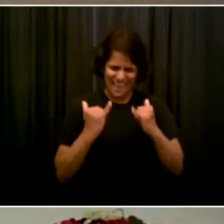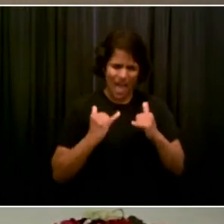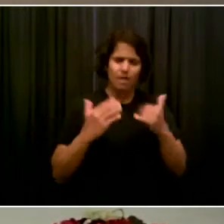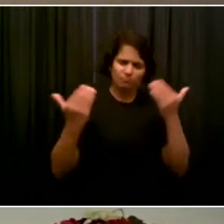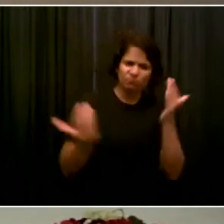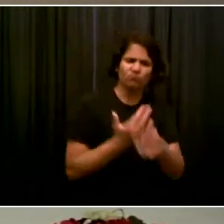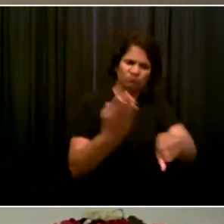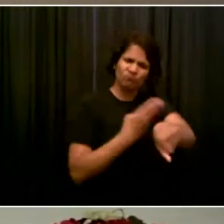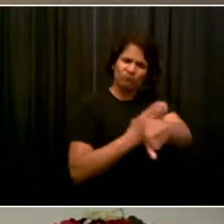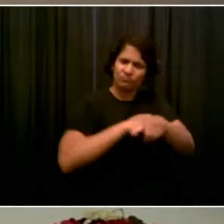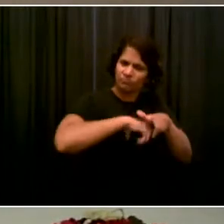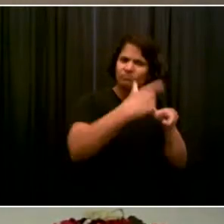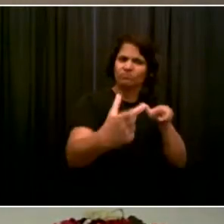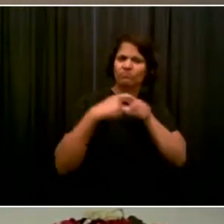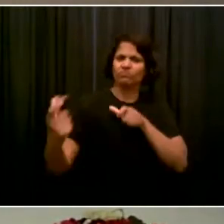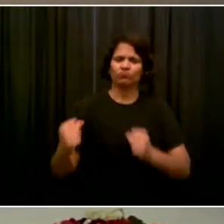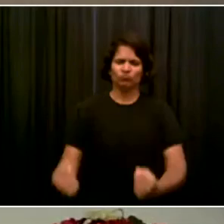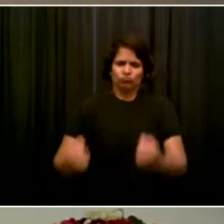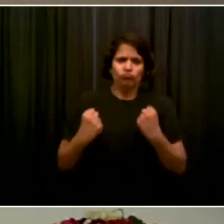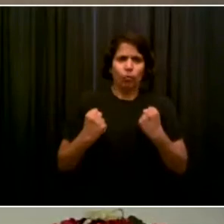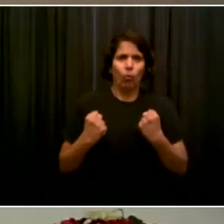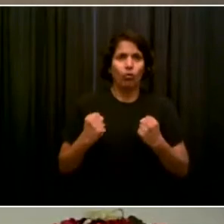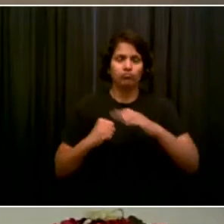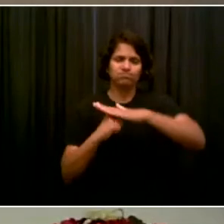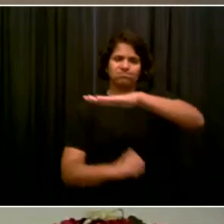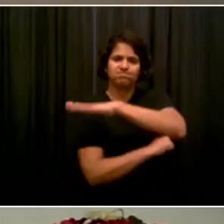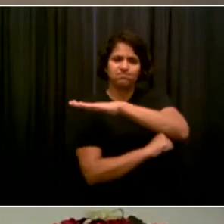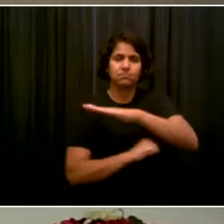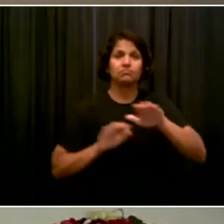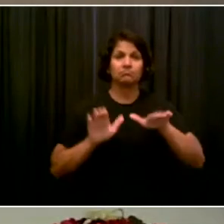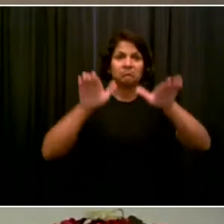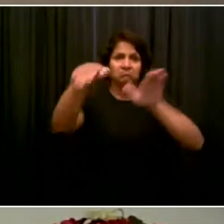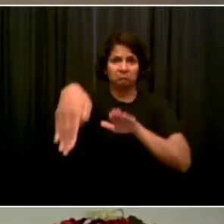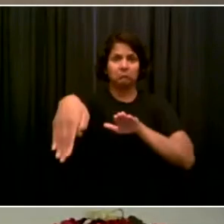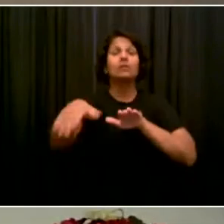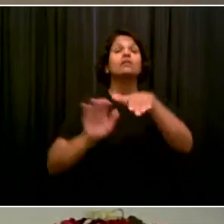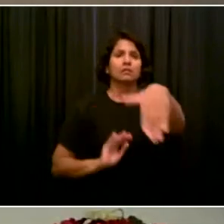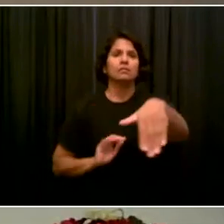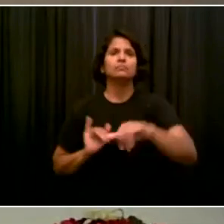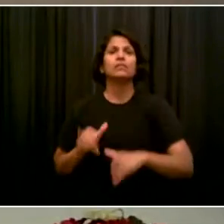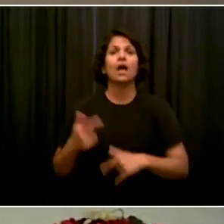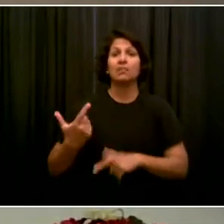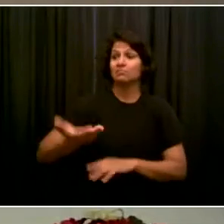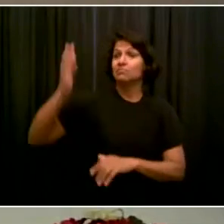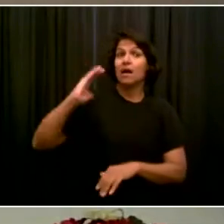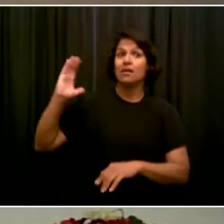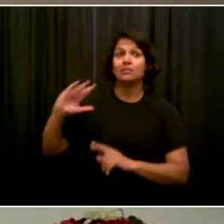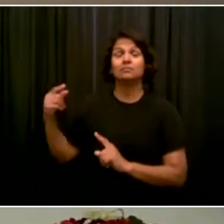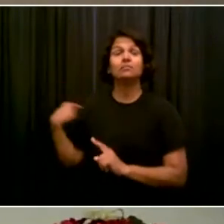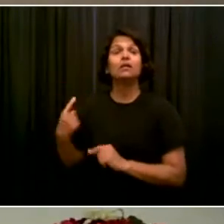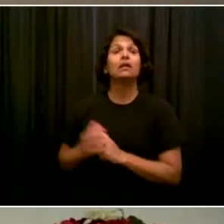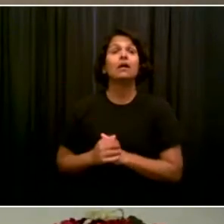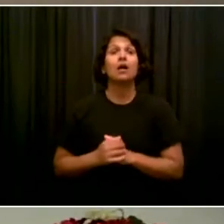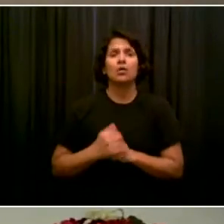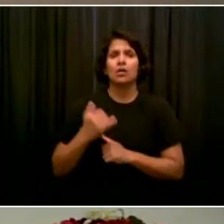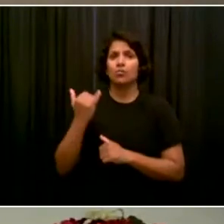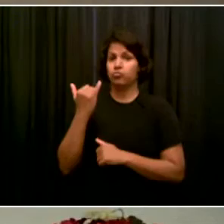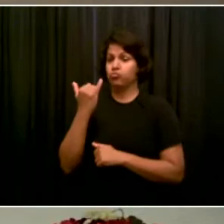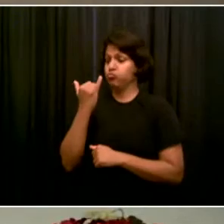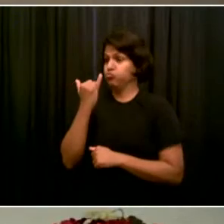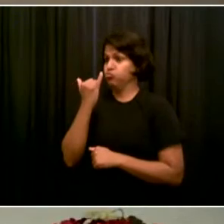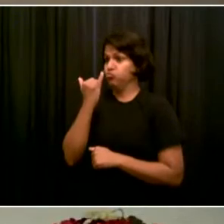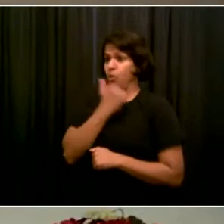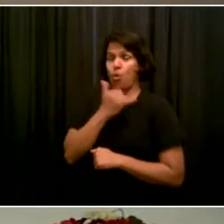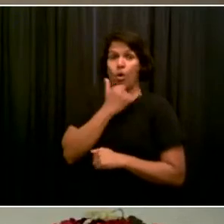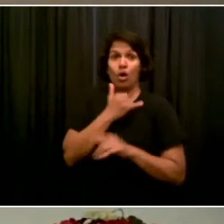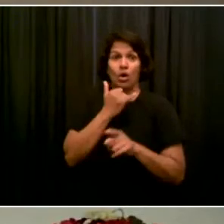and the failings of the past, as Senator Kavanaugh mentioned, Robert Moses, those decisions along the corridor